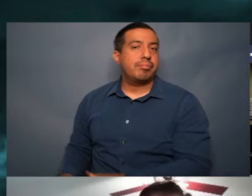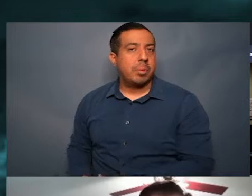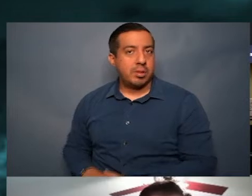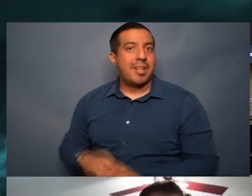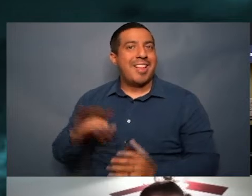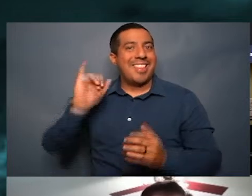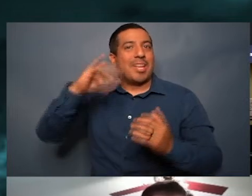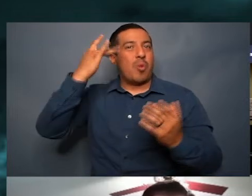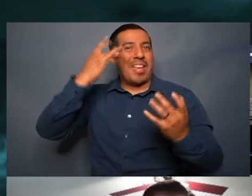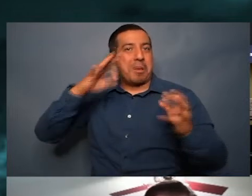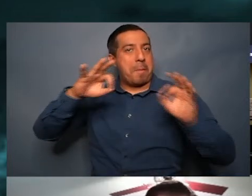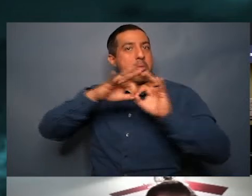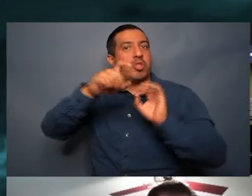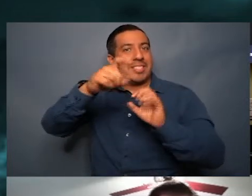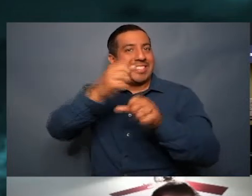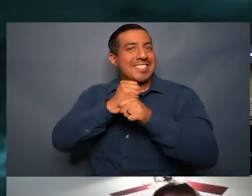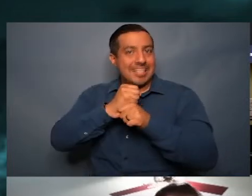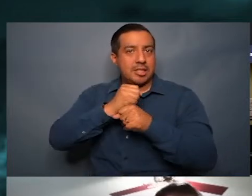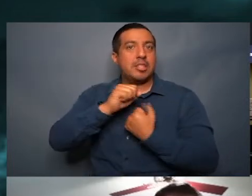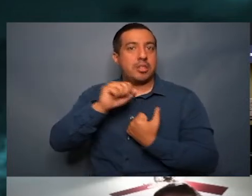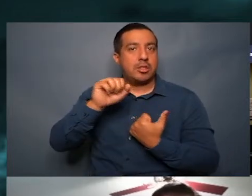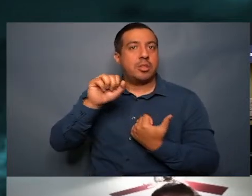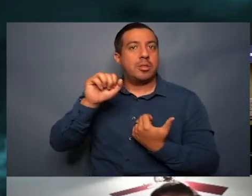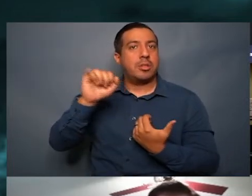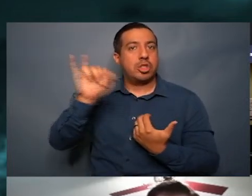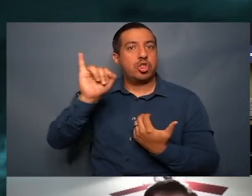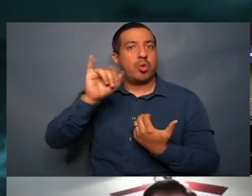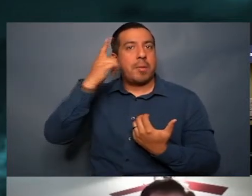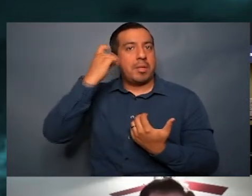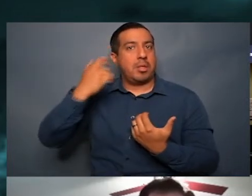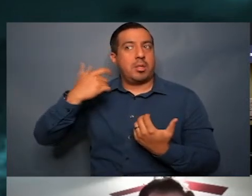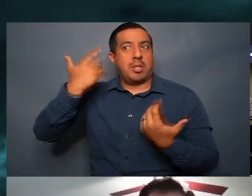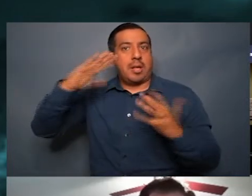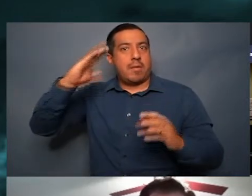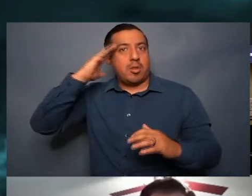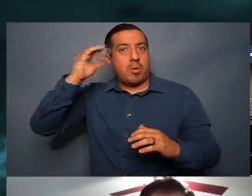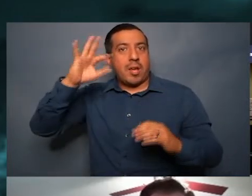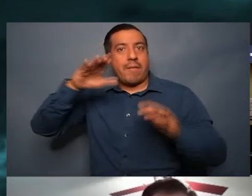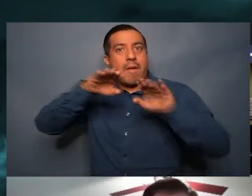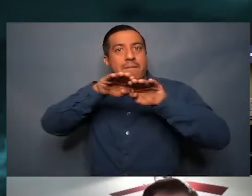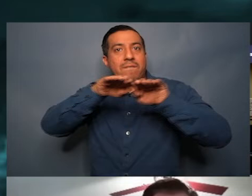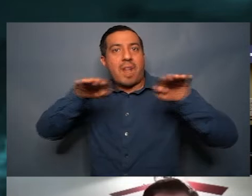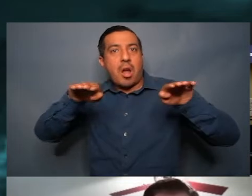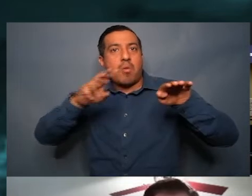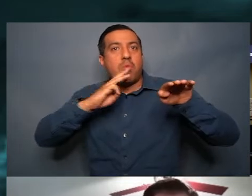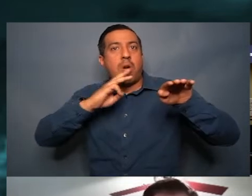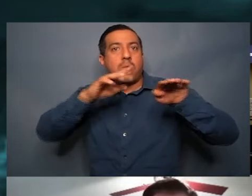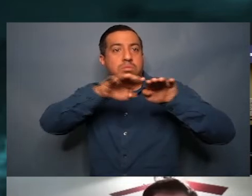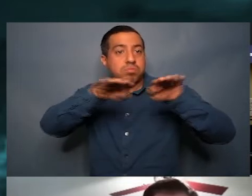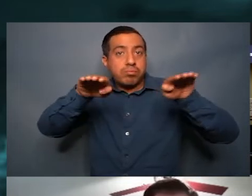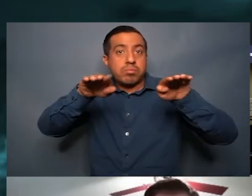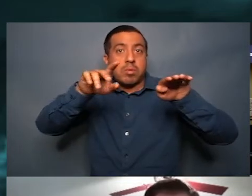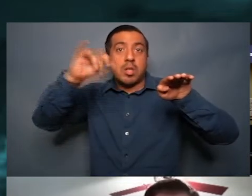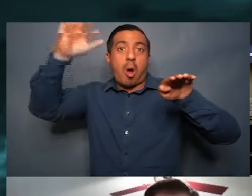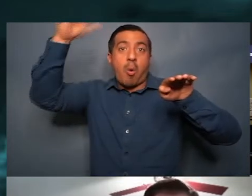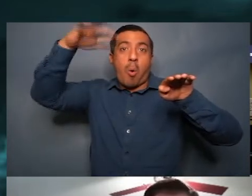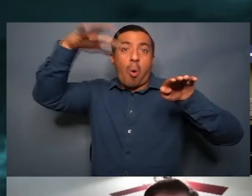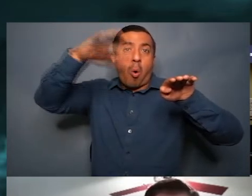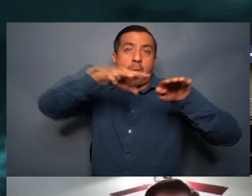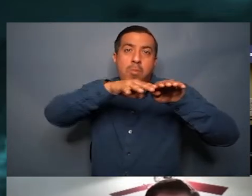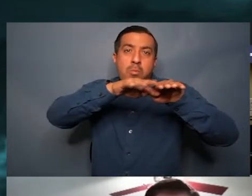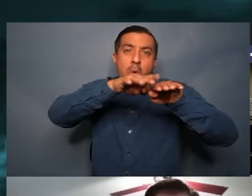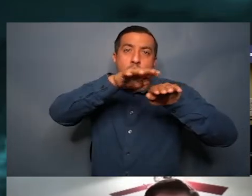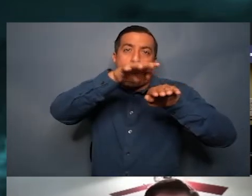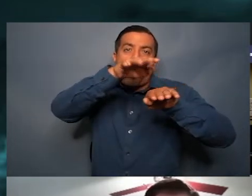gets flood insurance here, because we are all susceptible with the flat terrain and the really high intense rainfall rates of